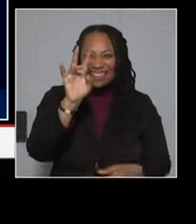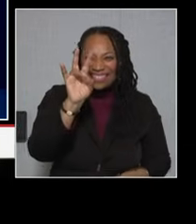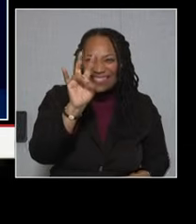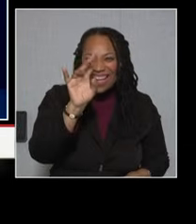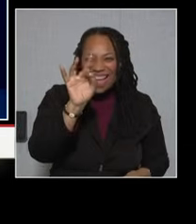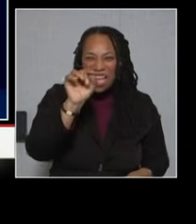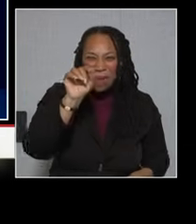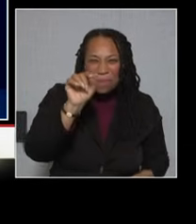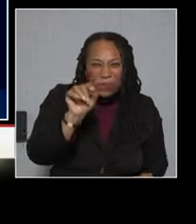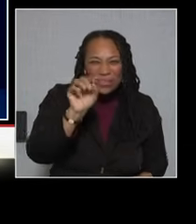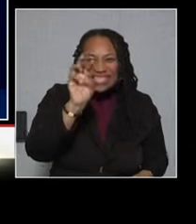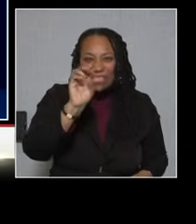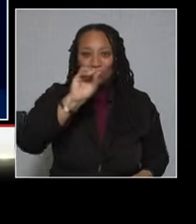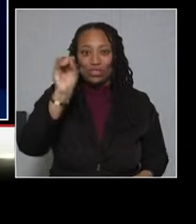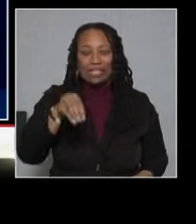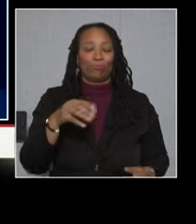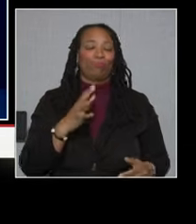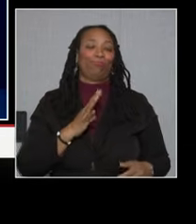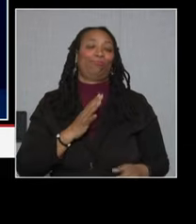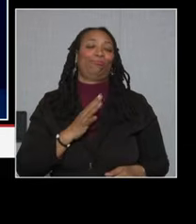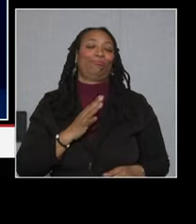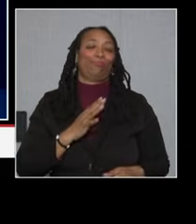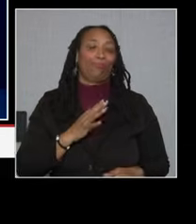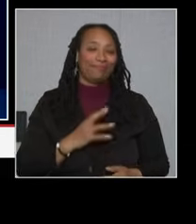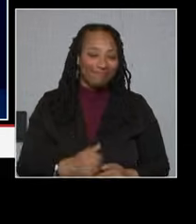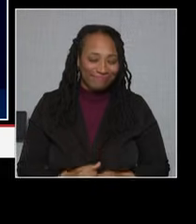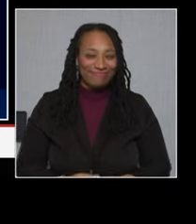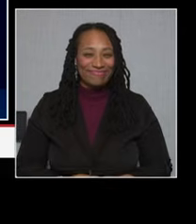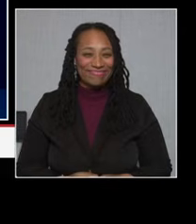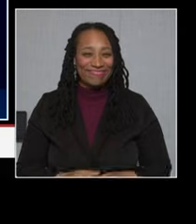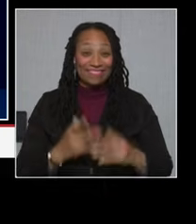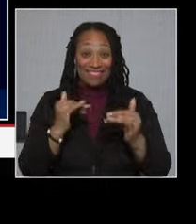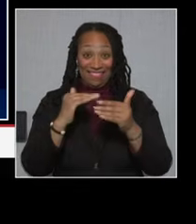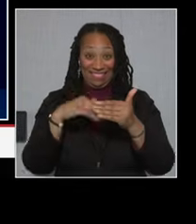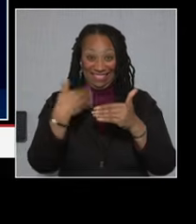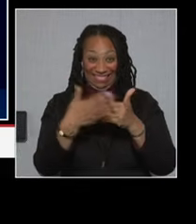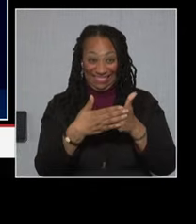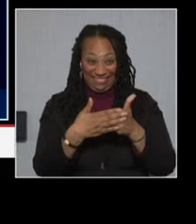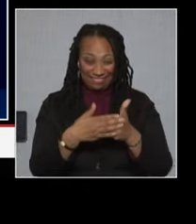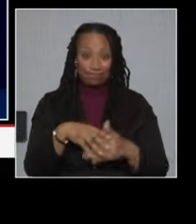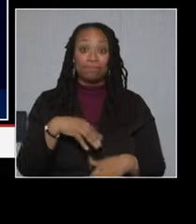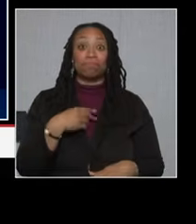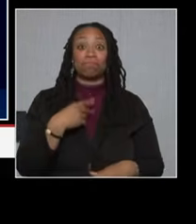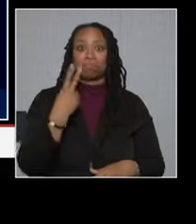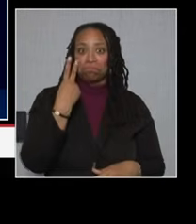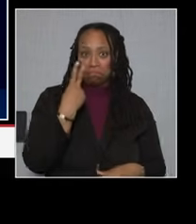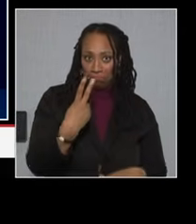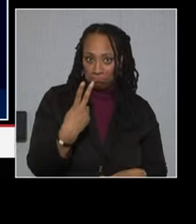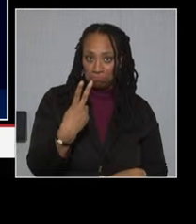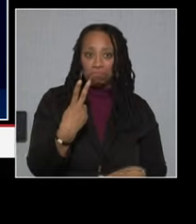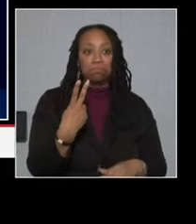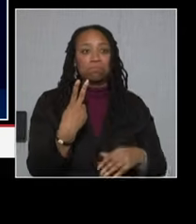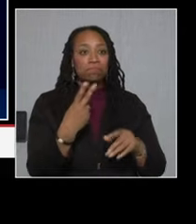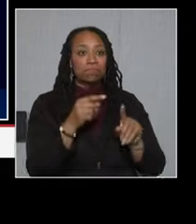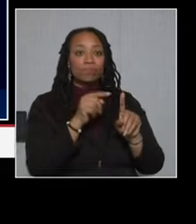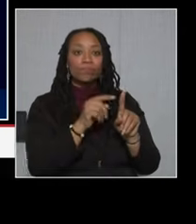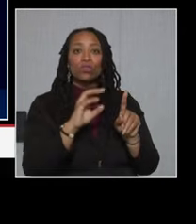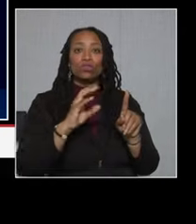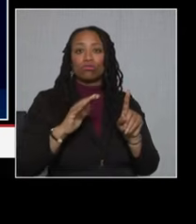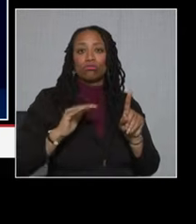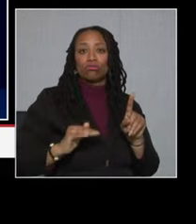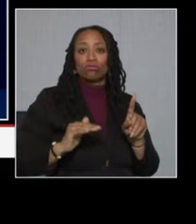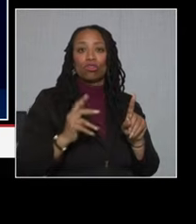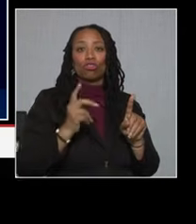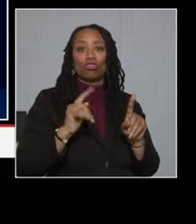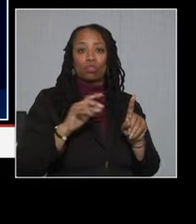78.7%. We also saw that we've remained a leader in our early childhood education